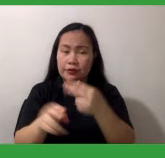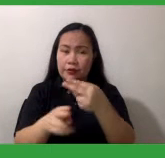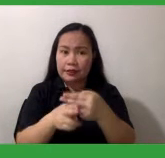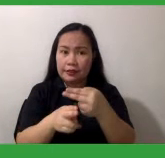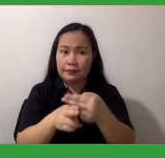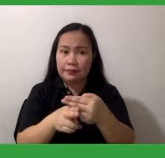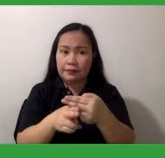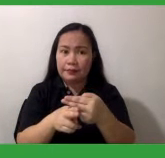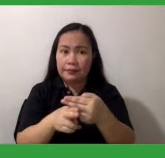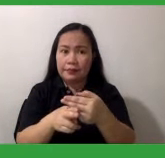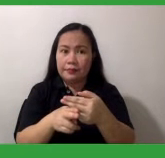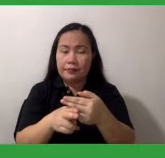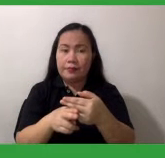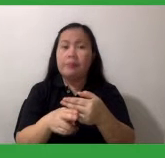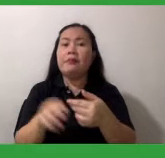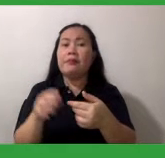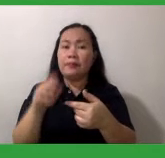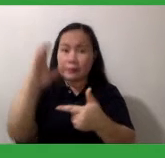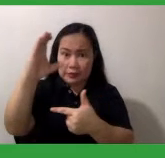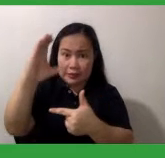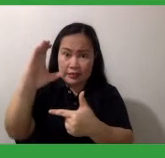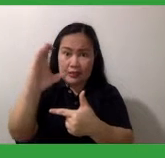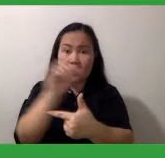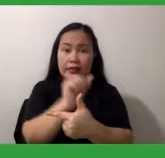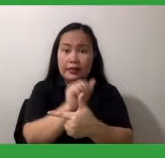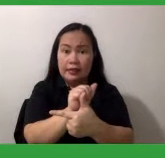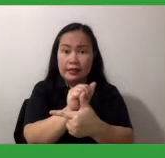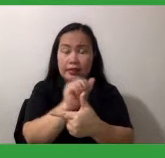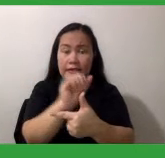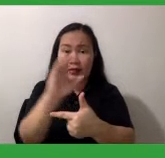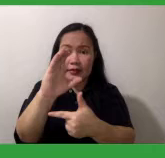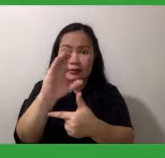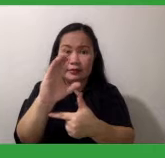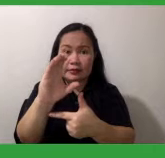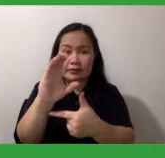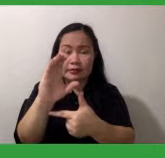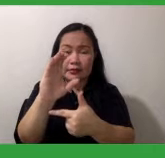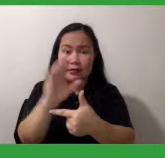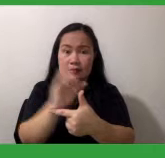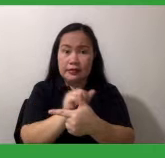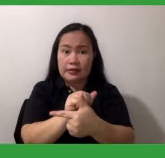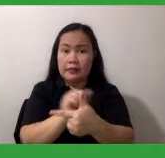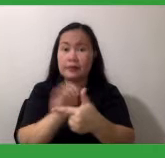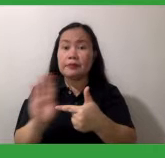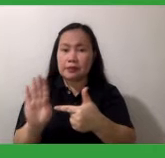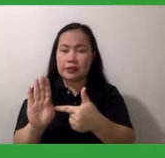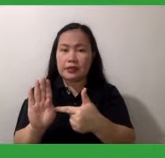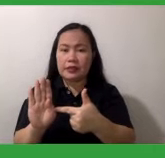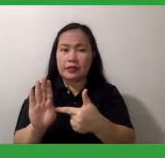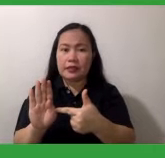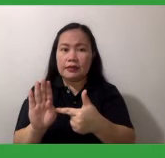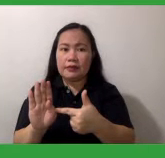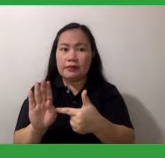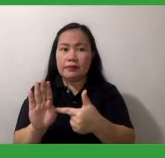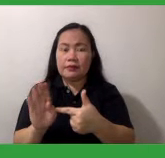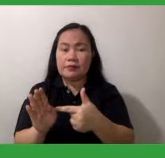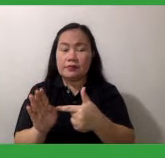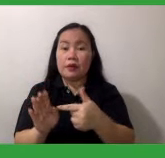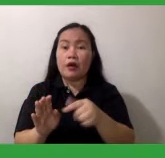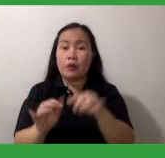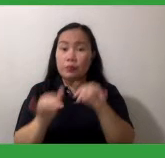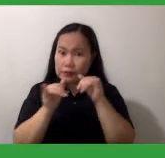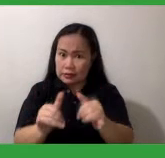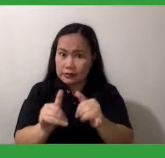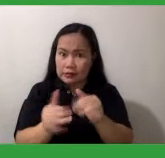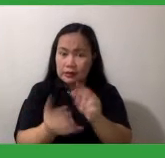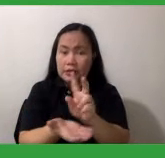ay pwede nating pangalanan ng CAB, tulad lang sila, pero dapat hindi magkakapalit o hindi